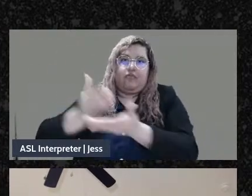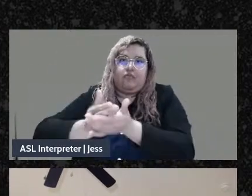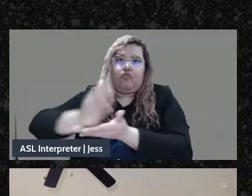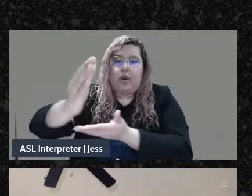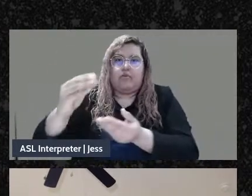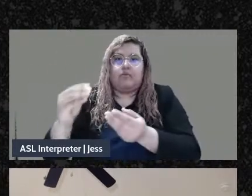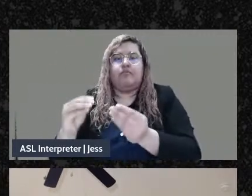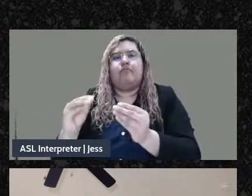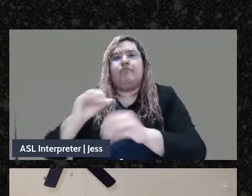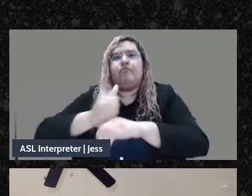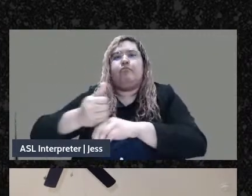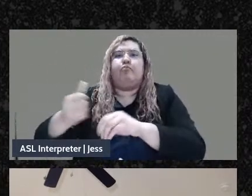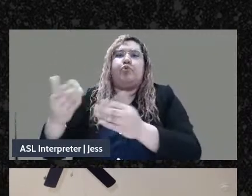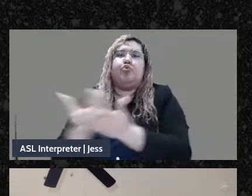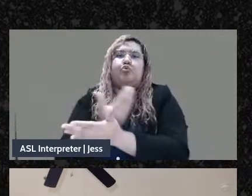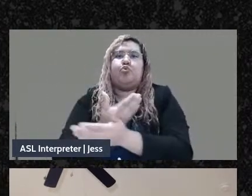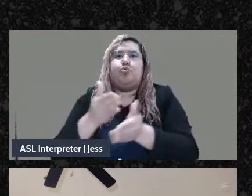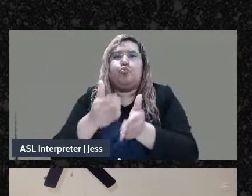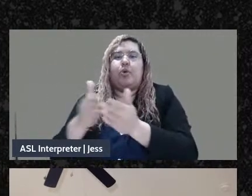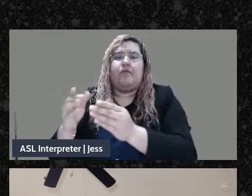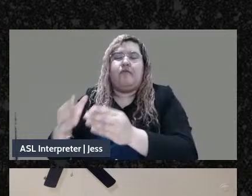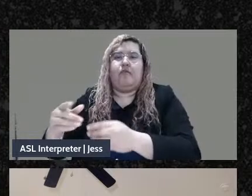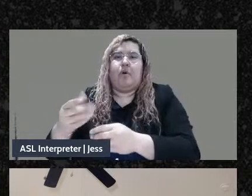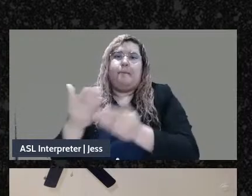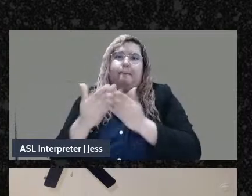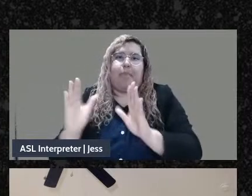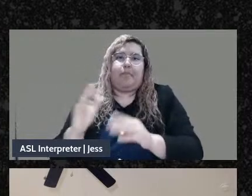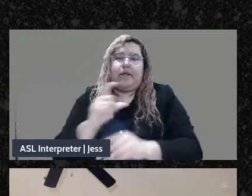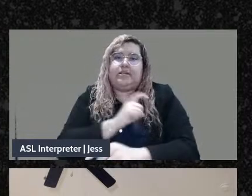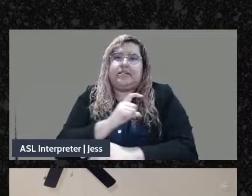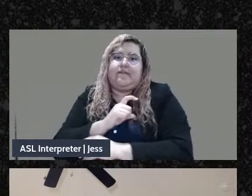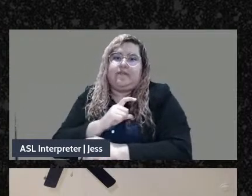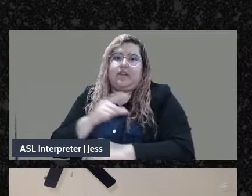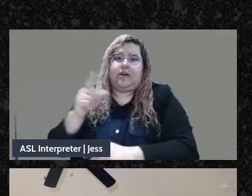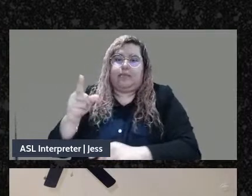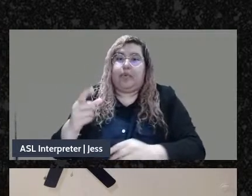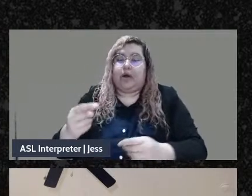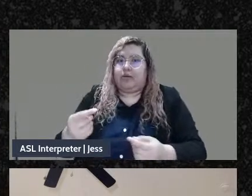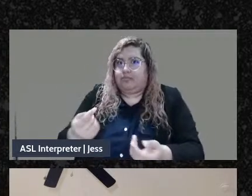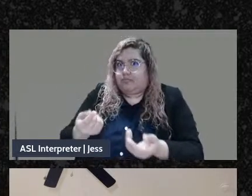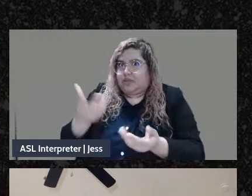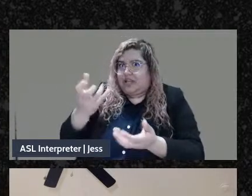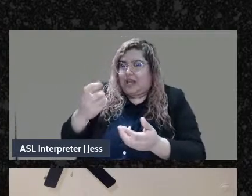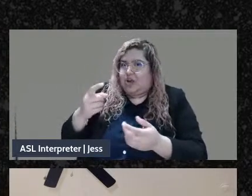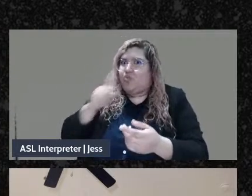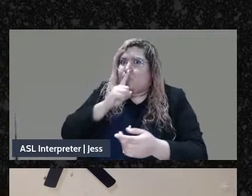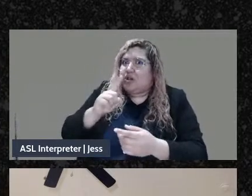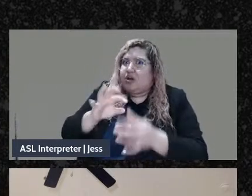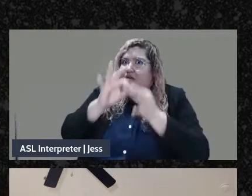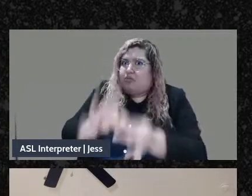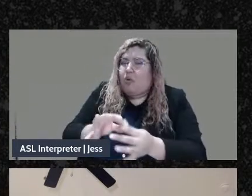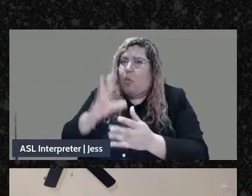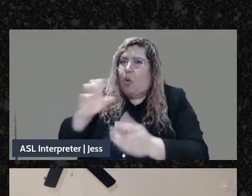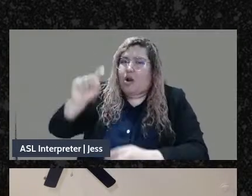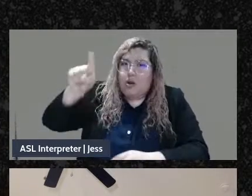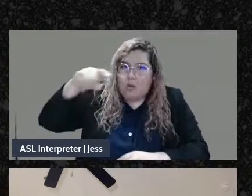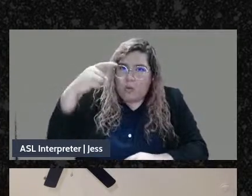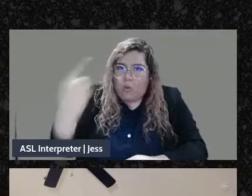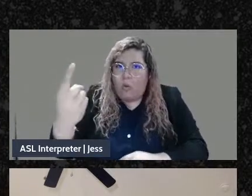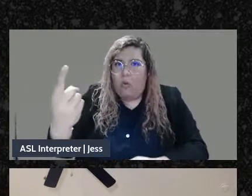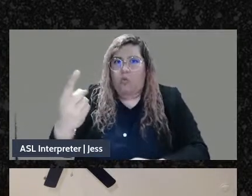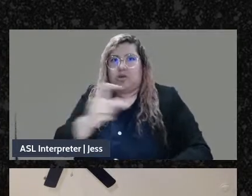without the city literally being handcuffed to police as the only strategy through a city charter